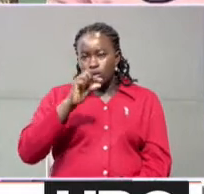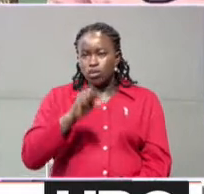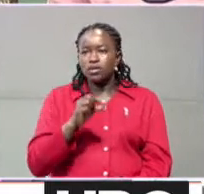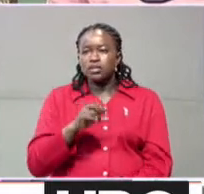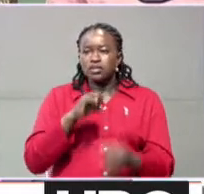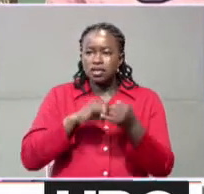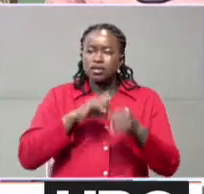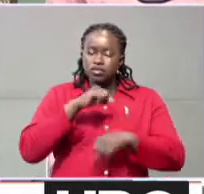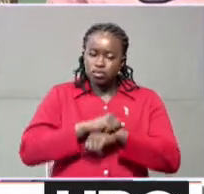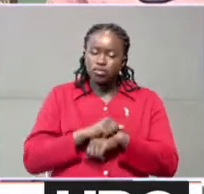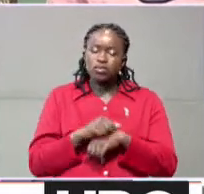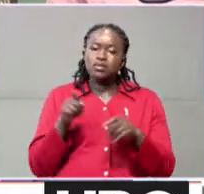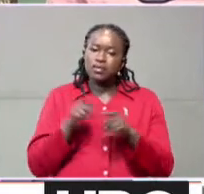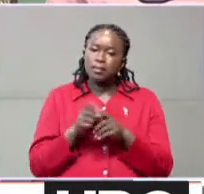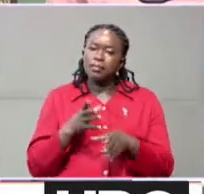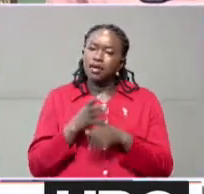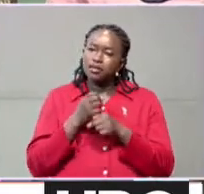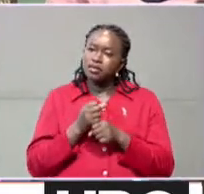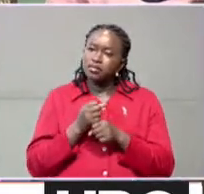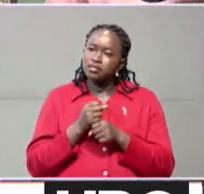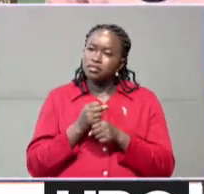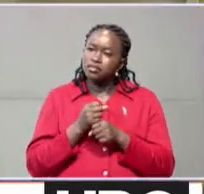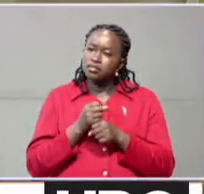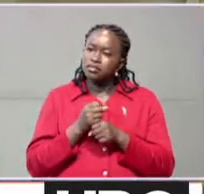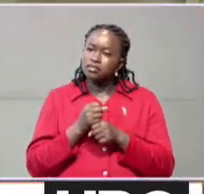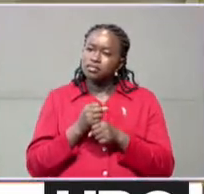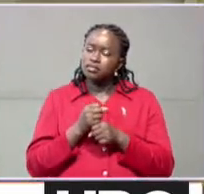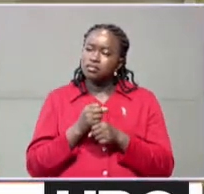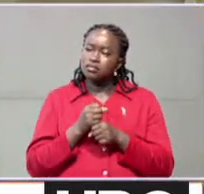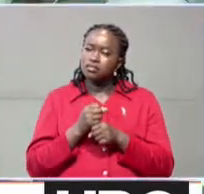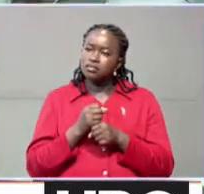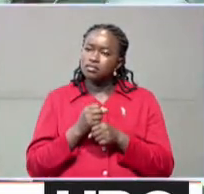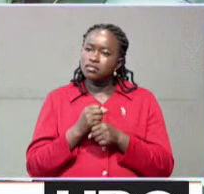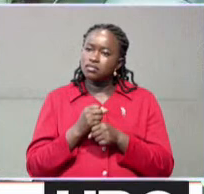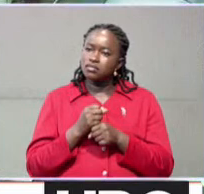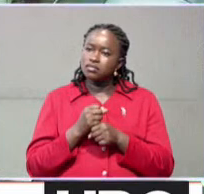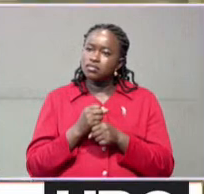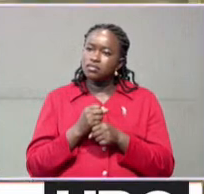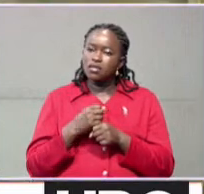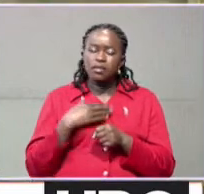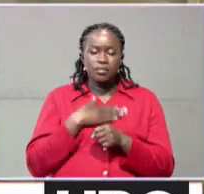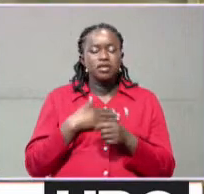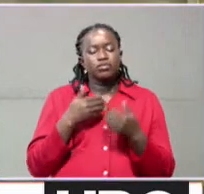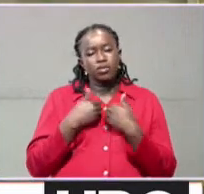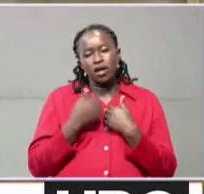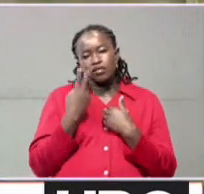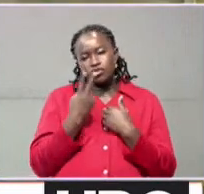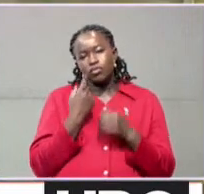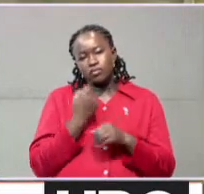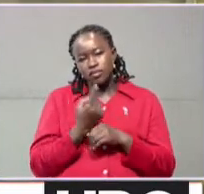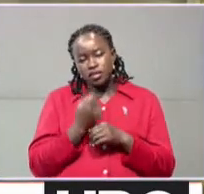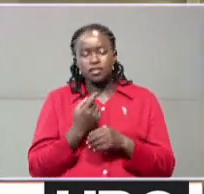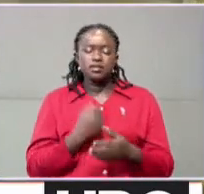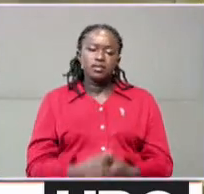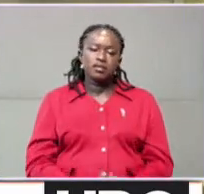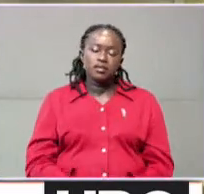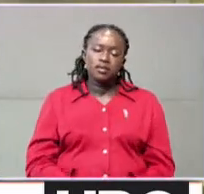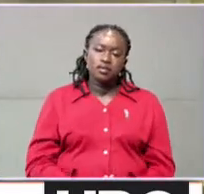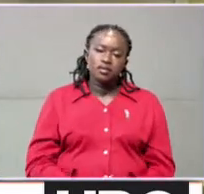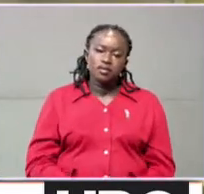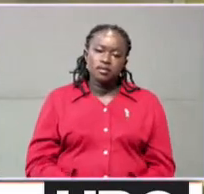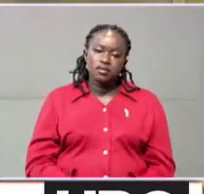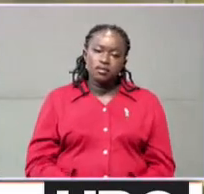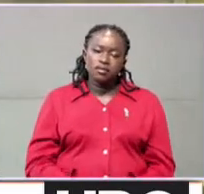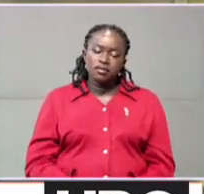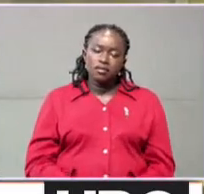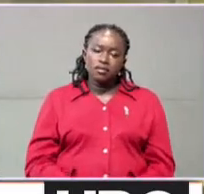was also budgeted and please we have two minutes for so let's take one when the minister